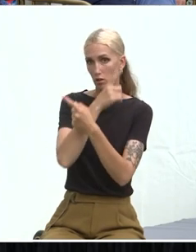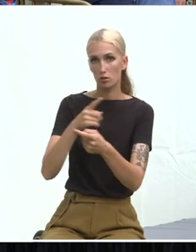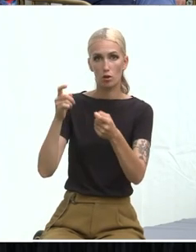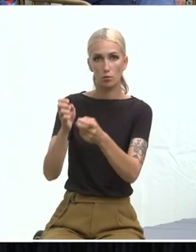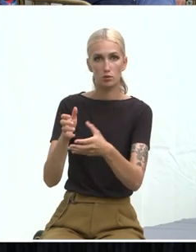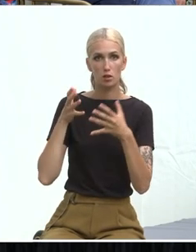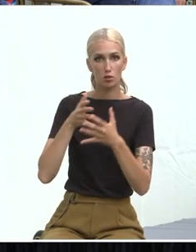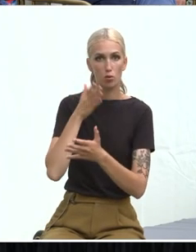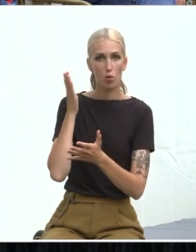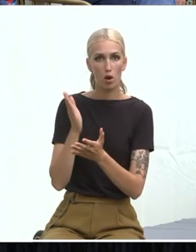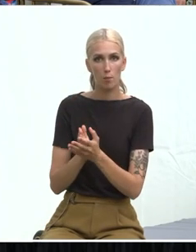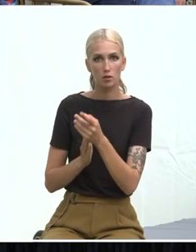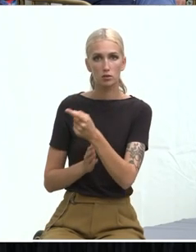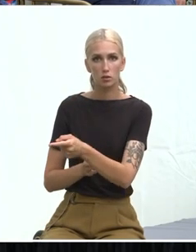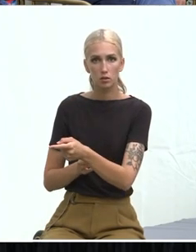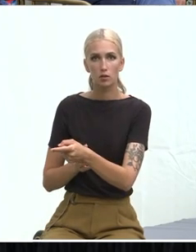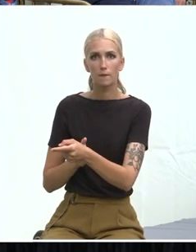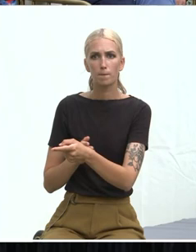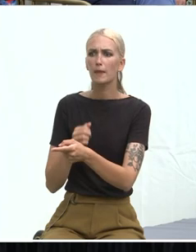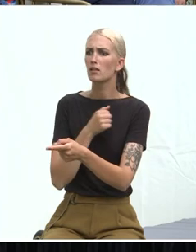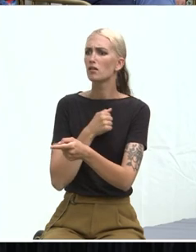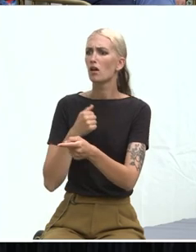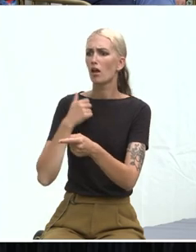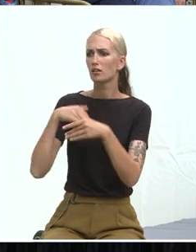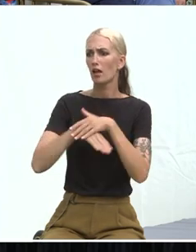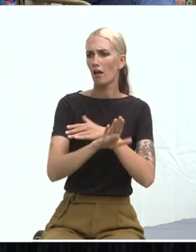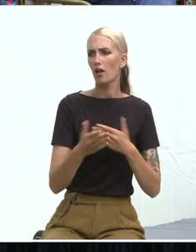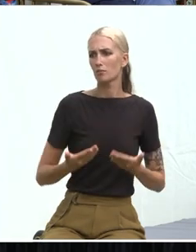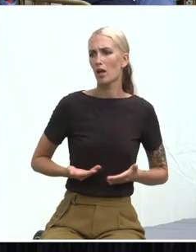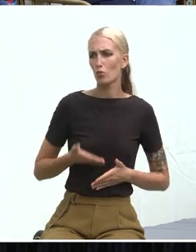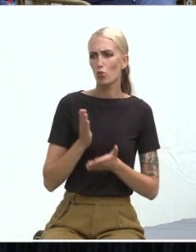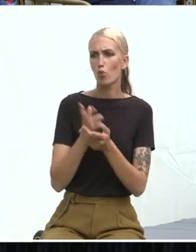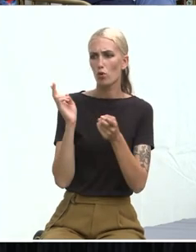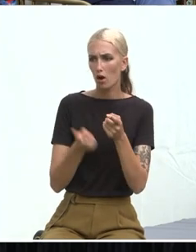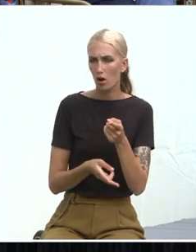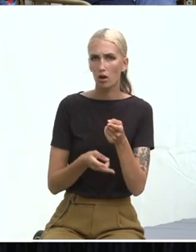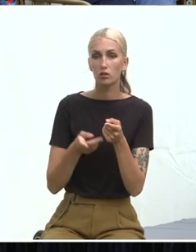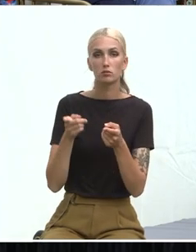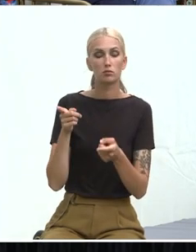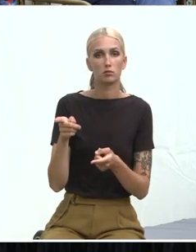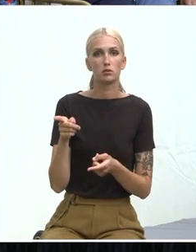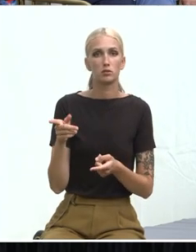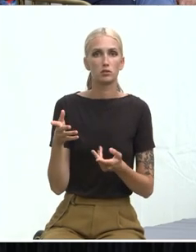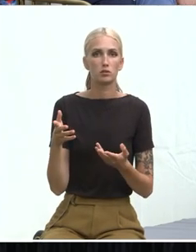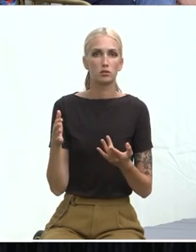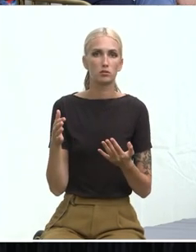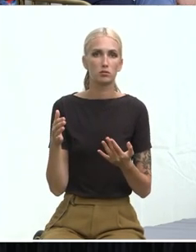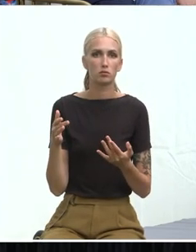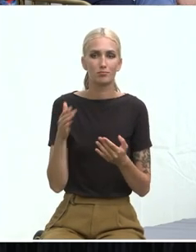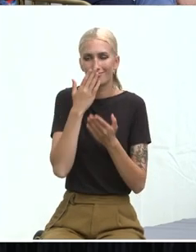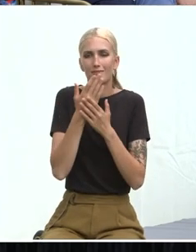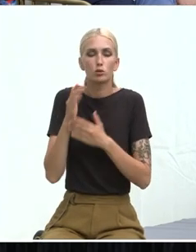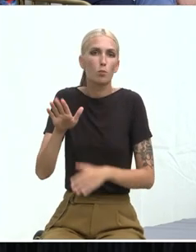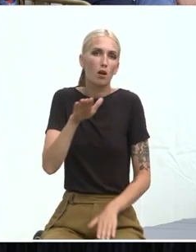there's life outside this too. And then there's help that is needed if they have young